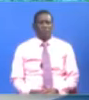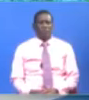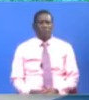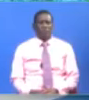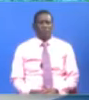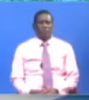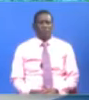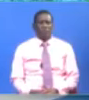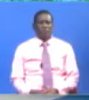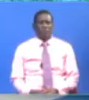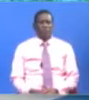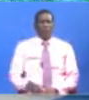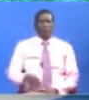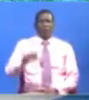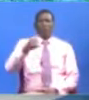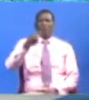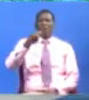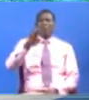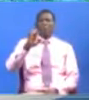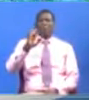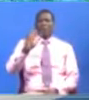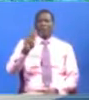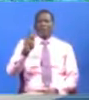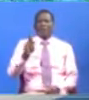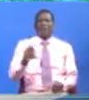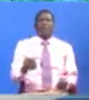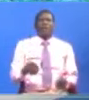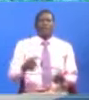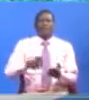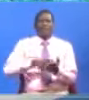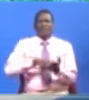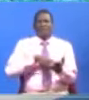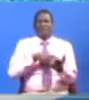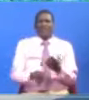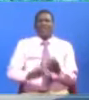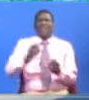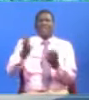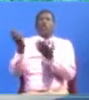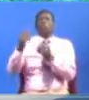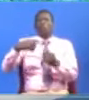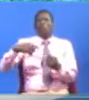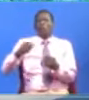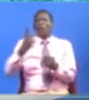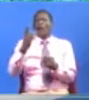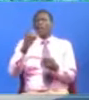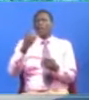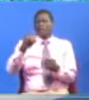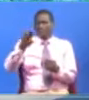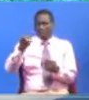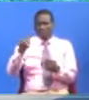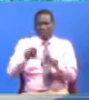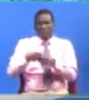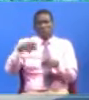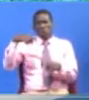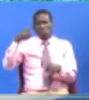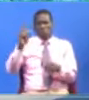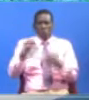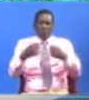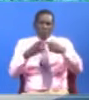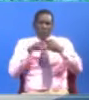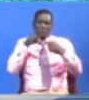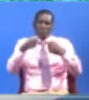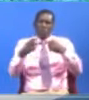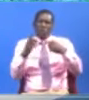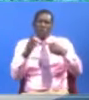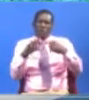Kenny Bedmarek dashed Kenya's hopes of winning the men's 100 meters as he stomped to victory, clocking 9.91